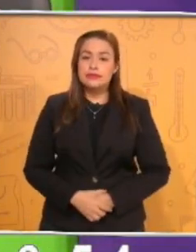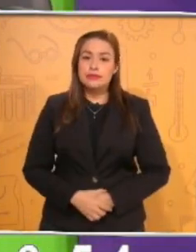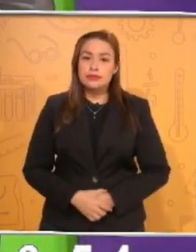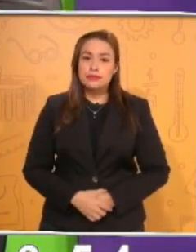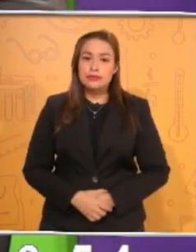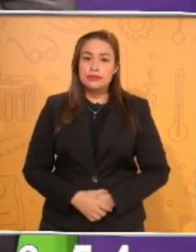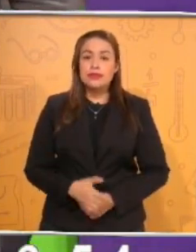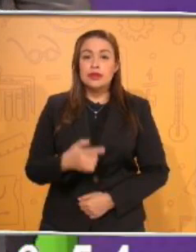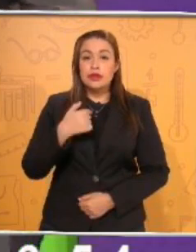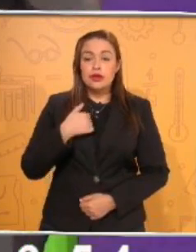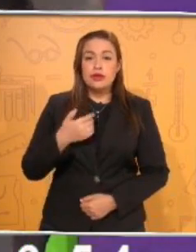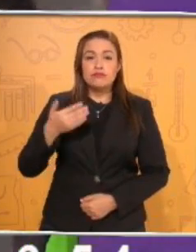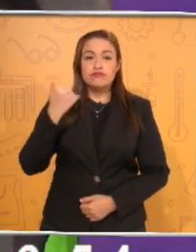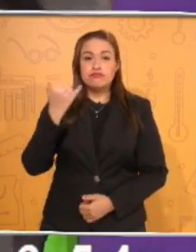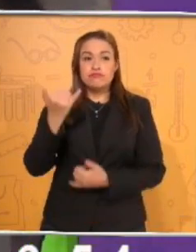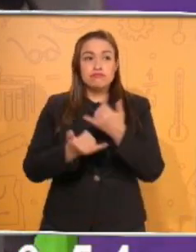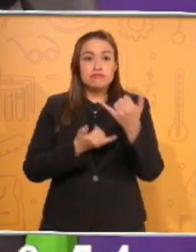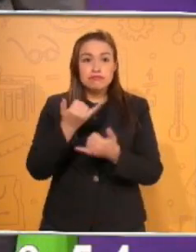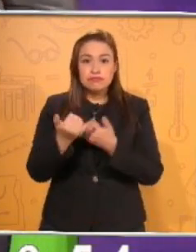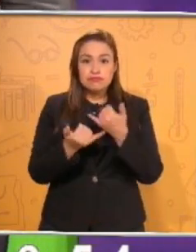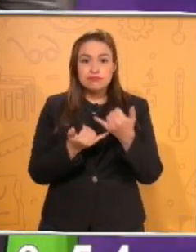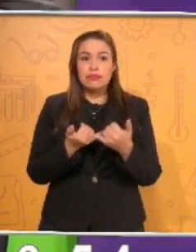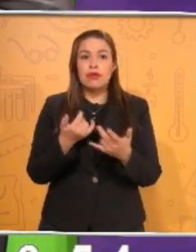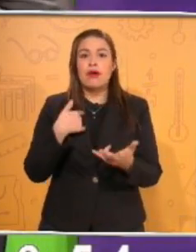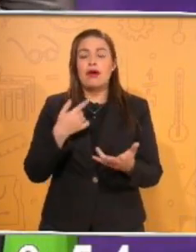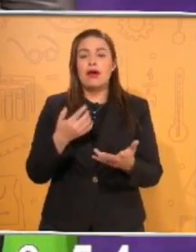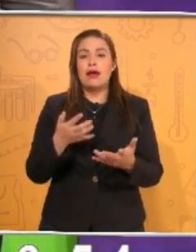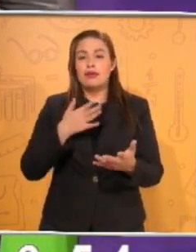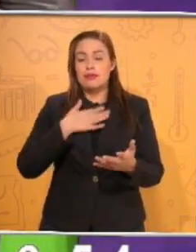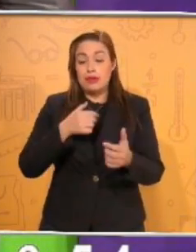I was playing video games with my friends.